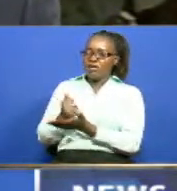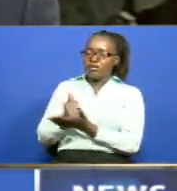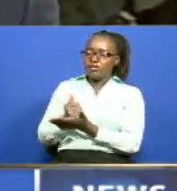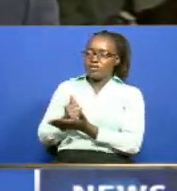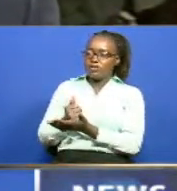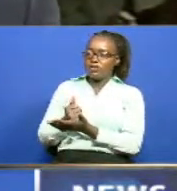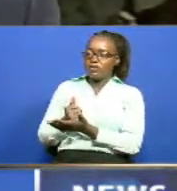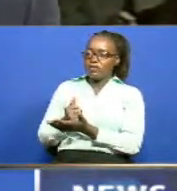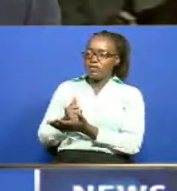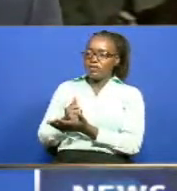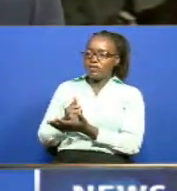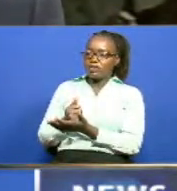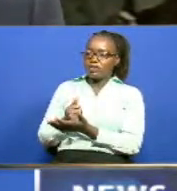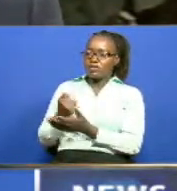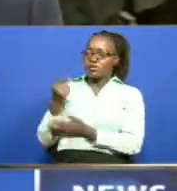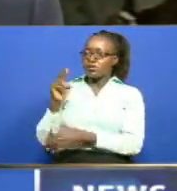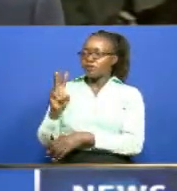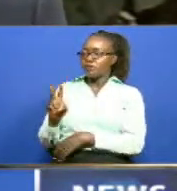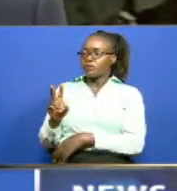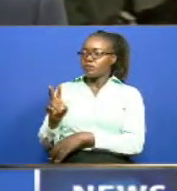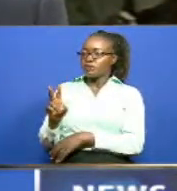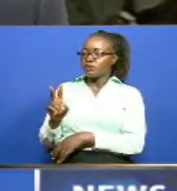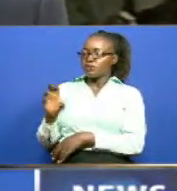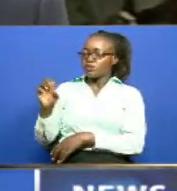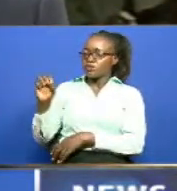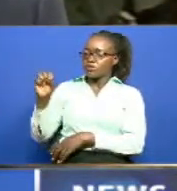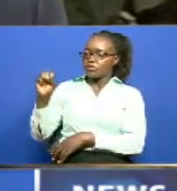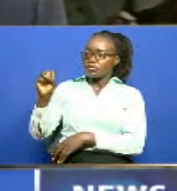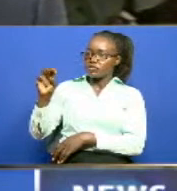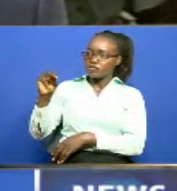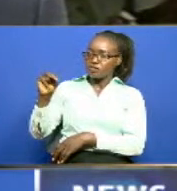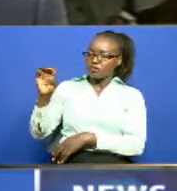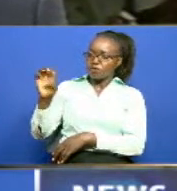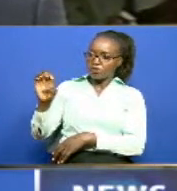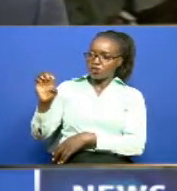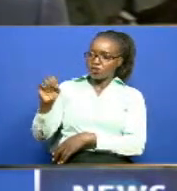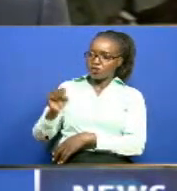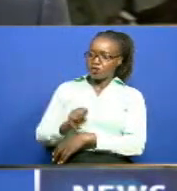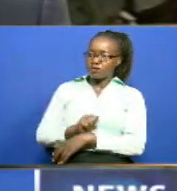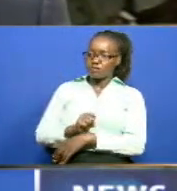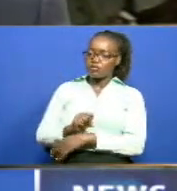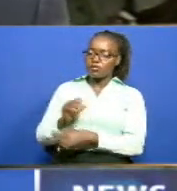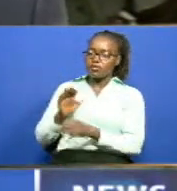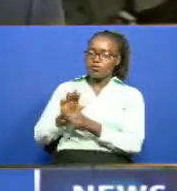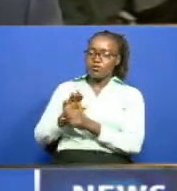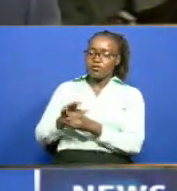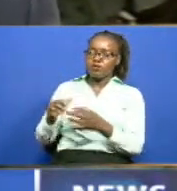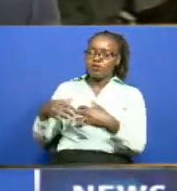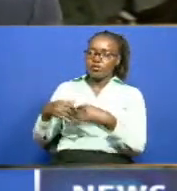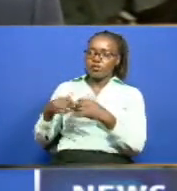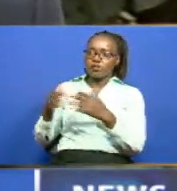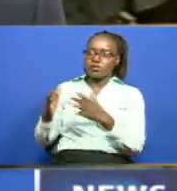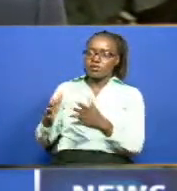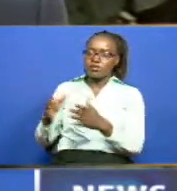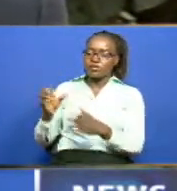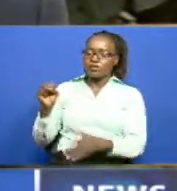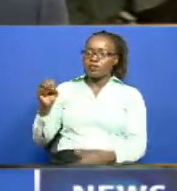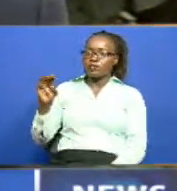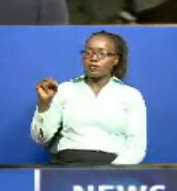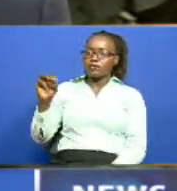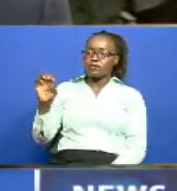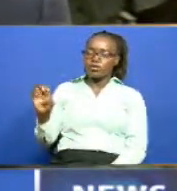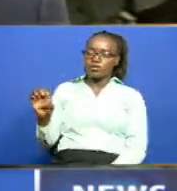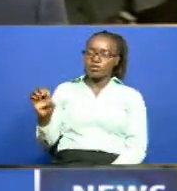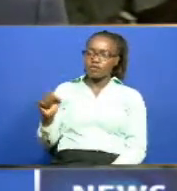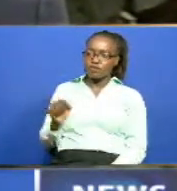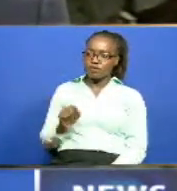then secondly, we're looking at SMEs and saying that a lot of our manufacturers are actually SMEs. And we